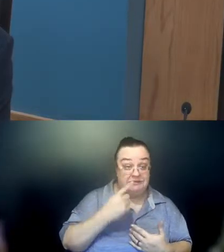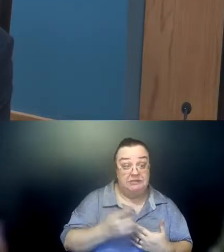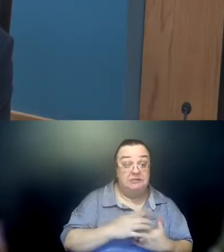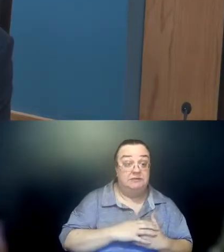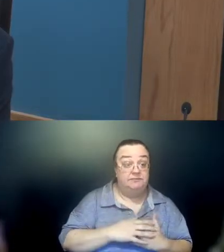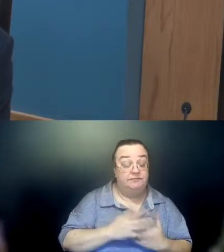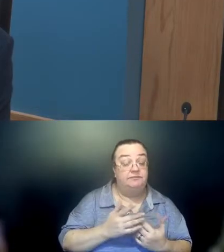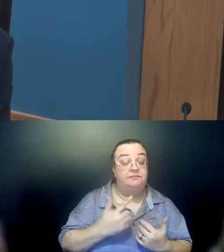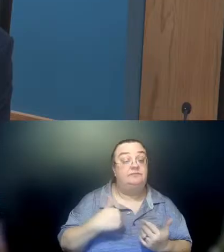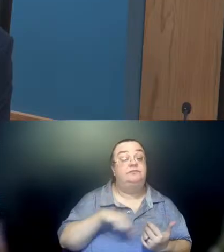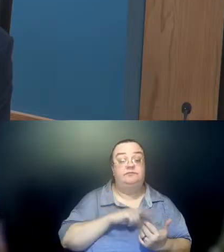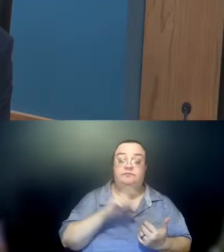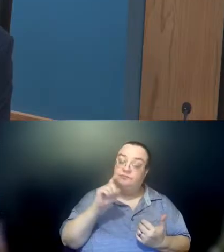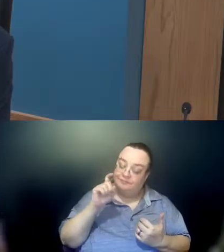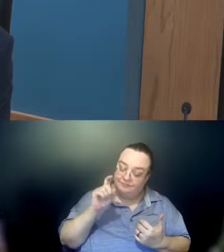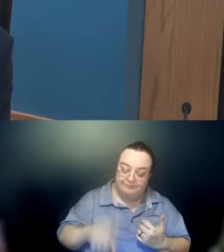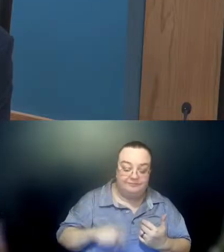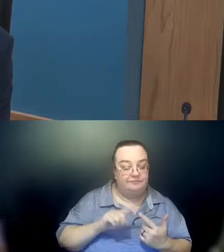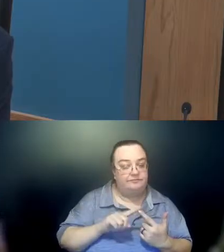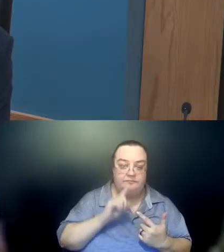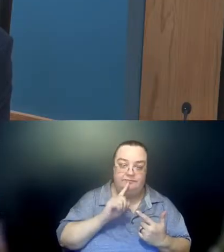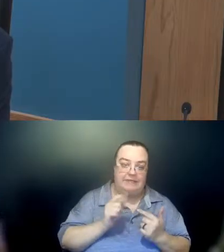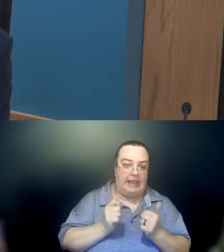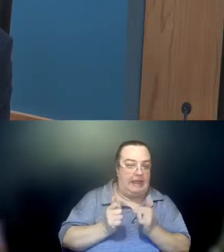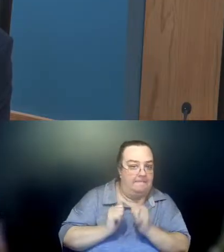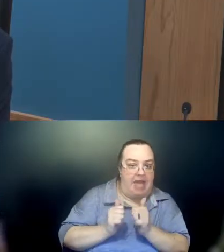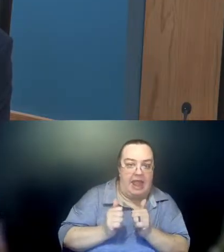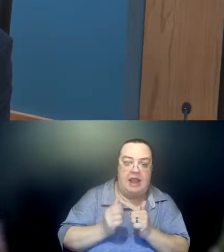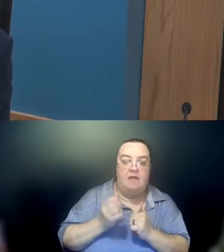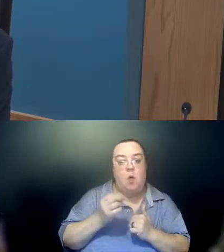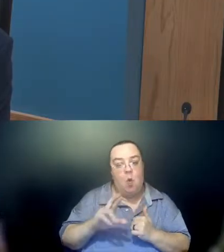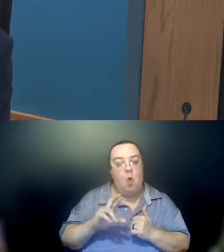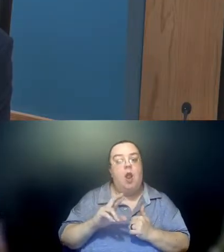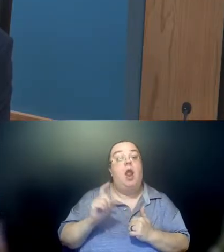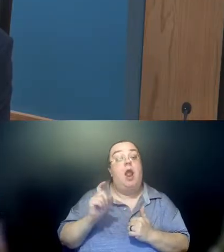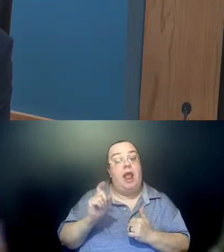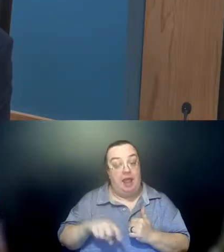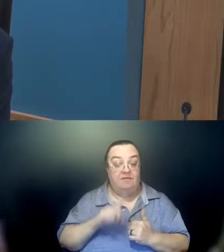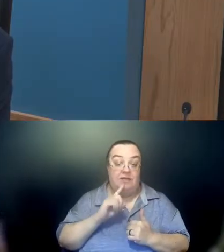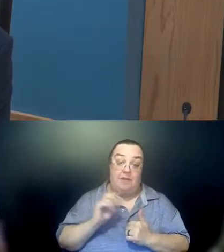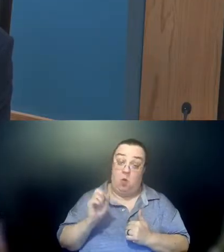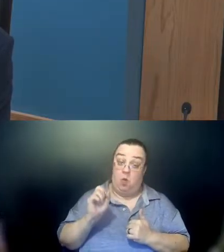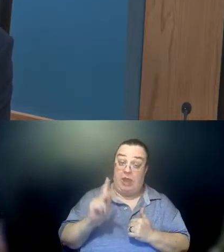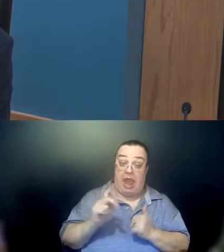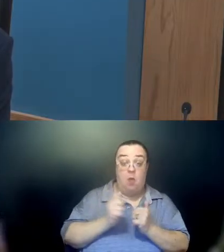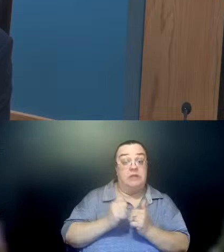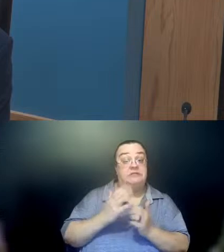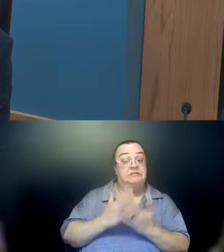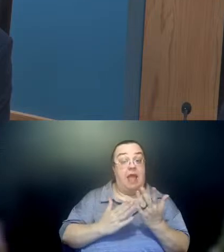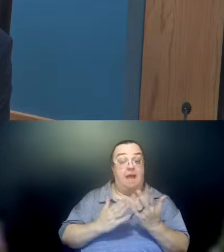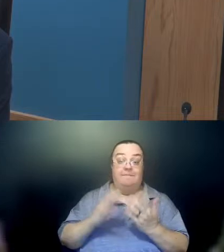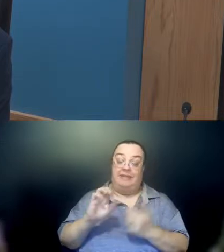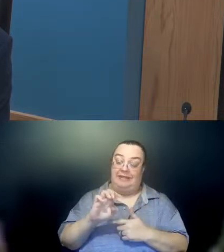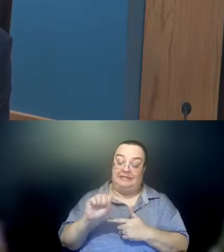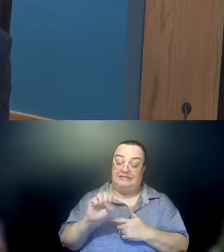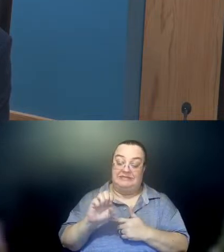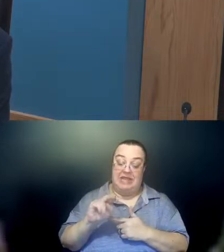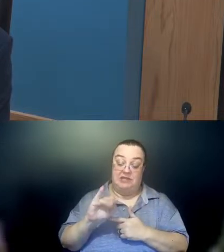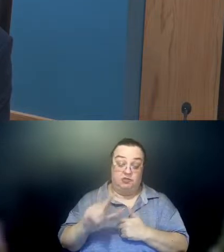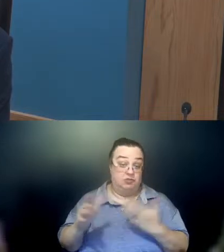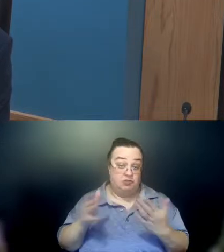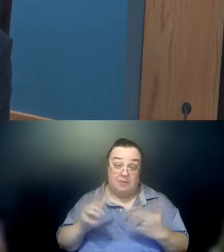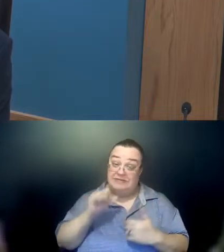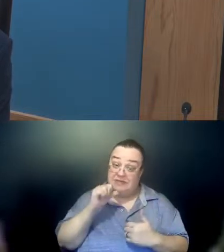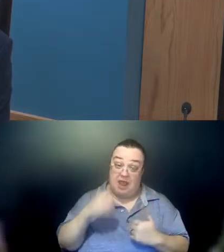have to stay competitive, or we have to be okay with some essential services not being fully staffed. And